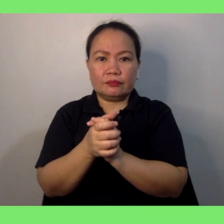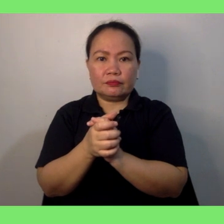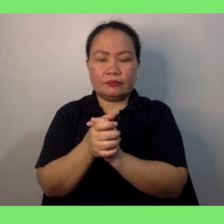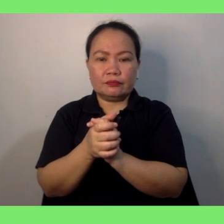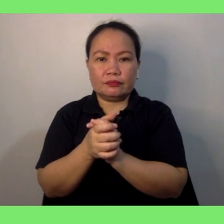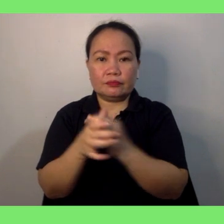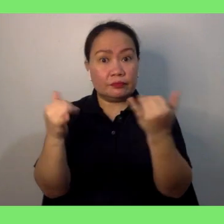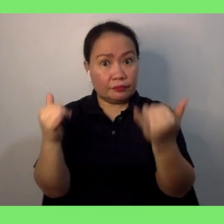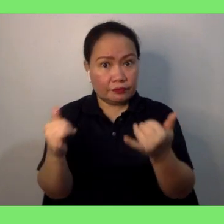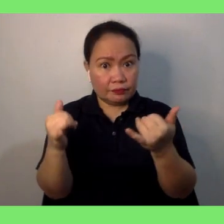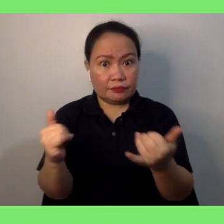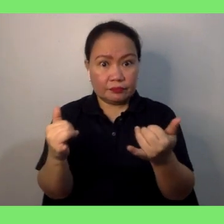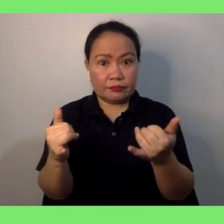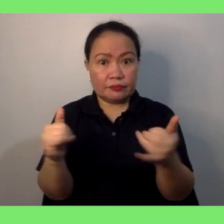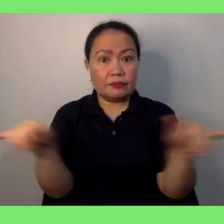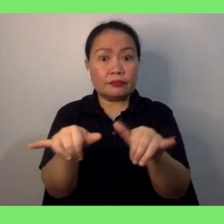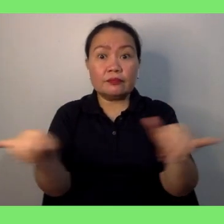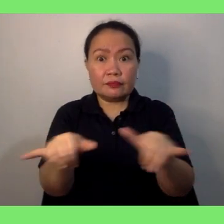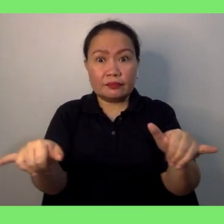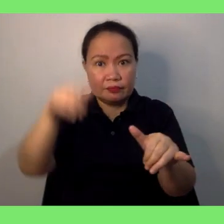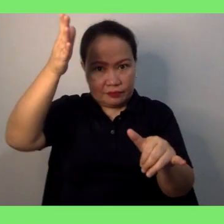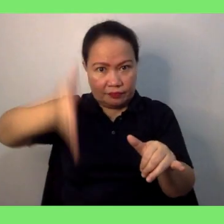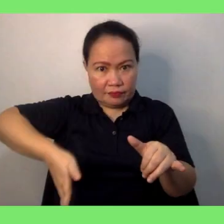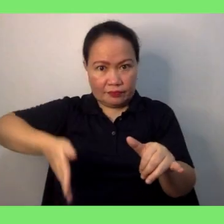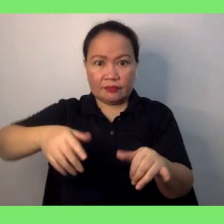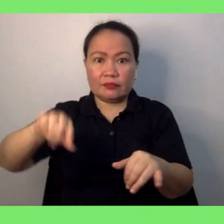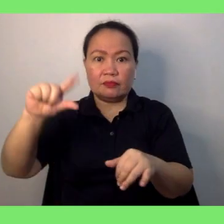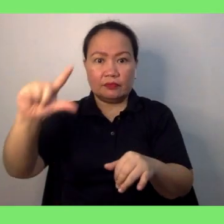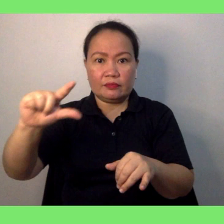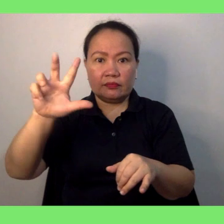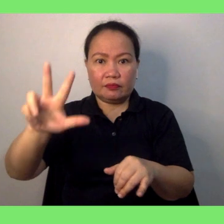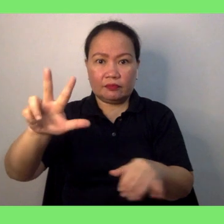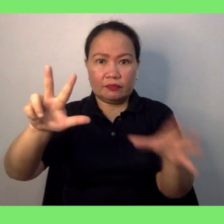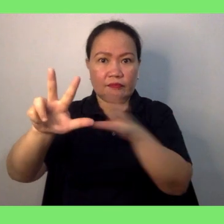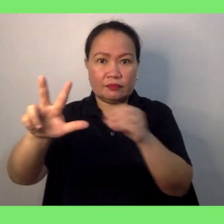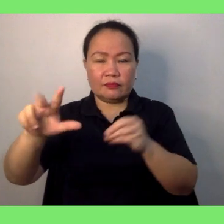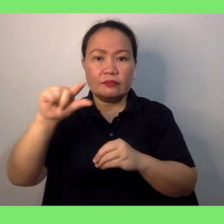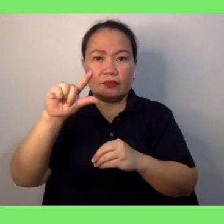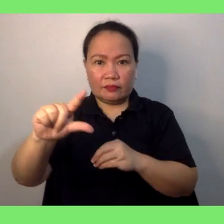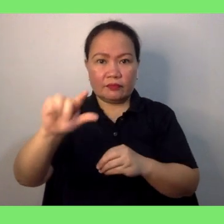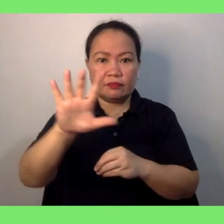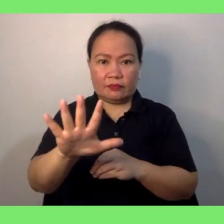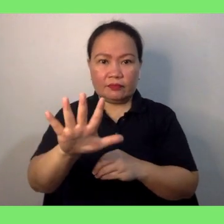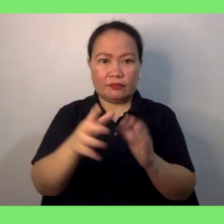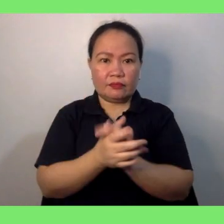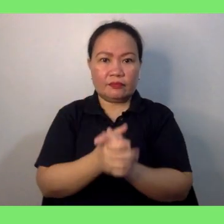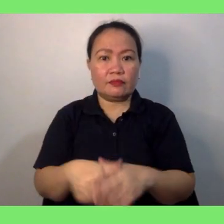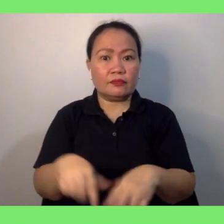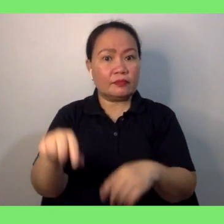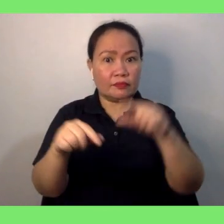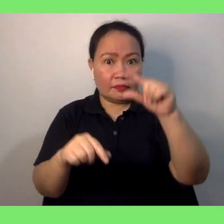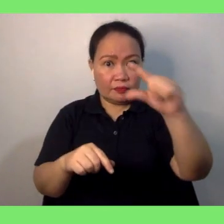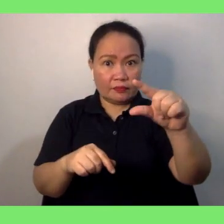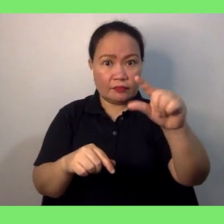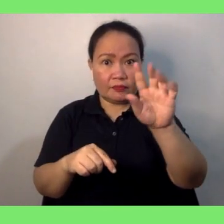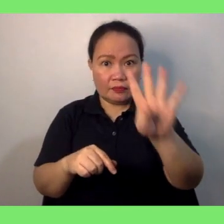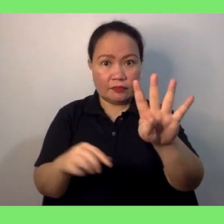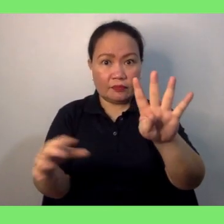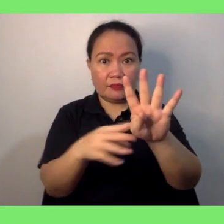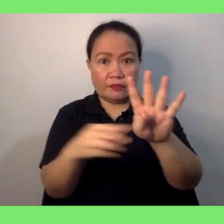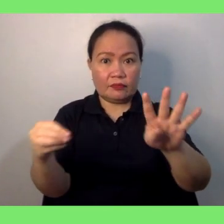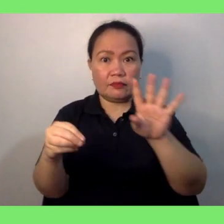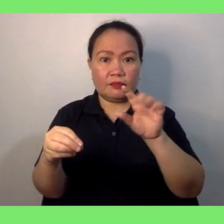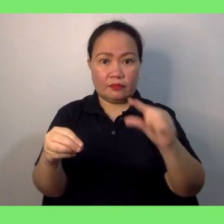4, 5. Ngayon, on the same side na. So, angle 3 and angle 5. Angle 4 and